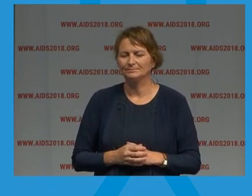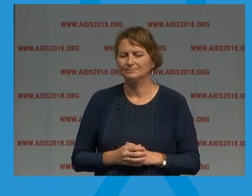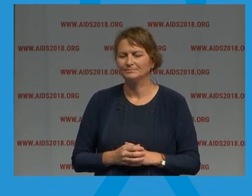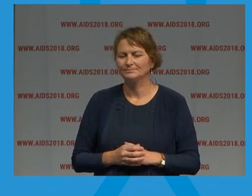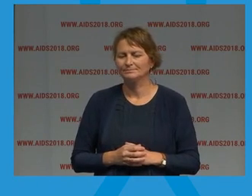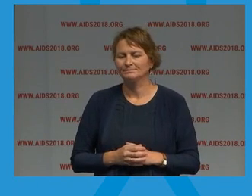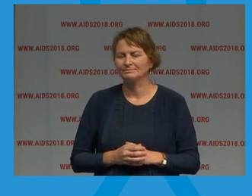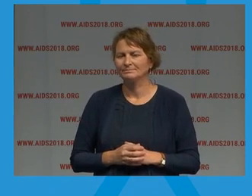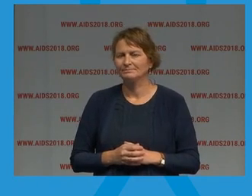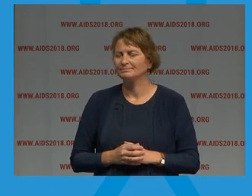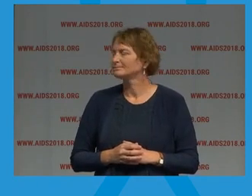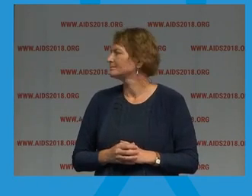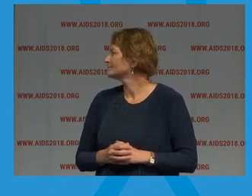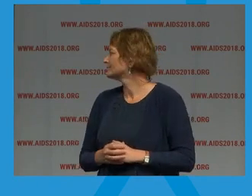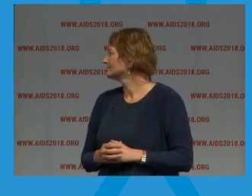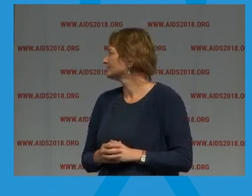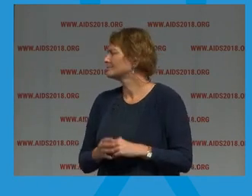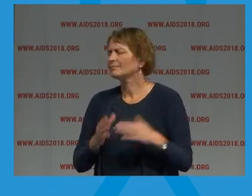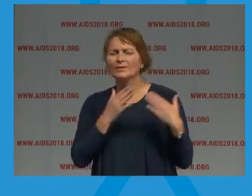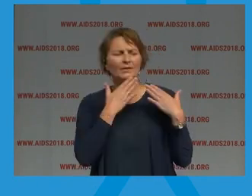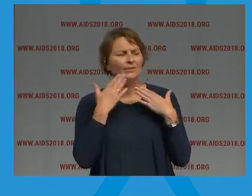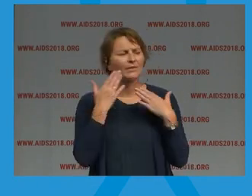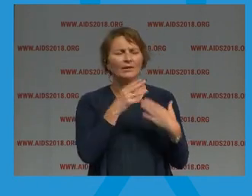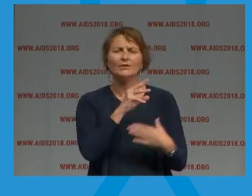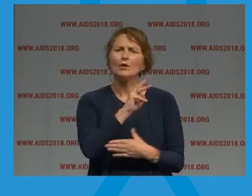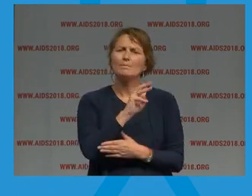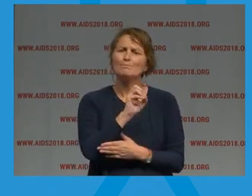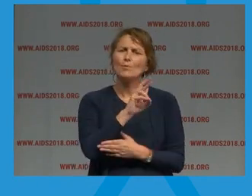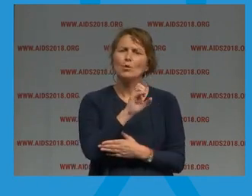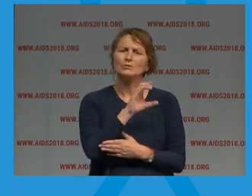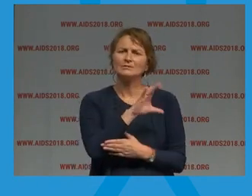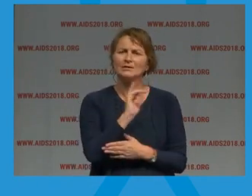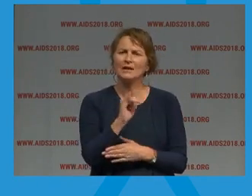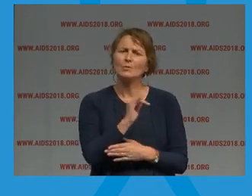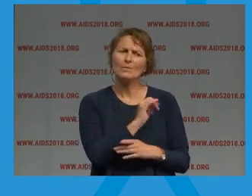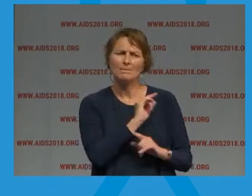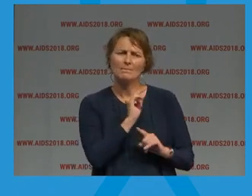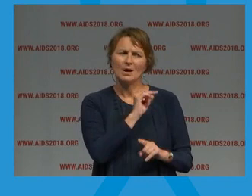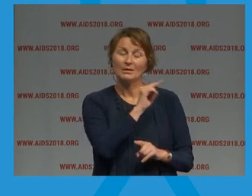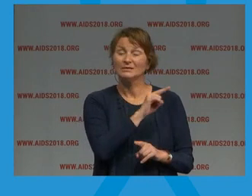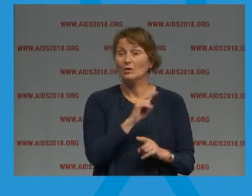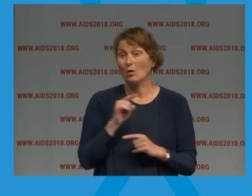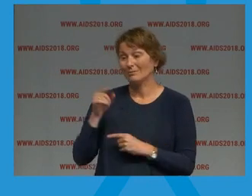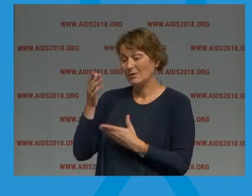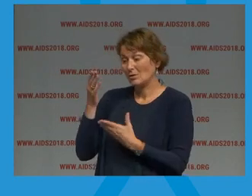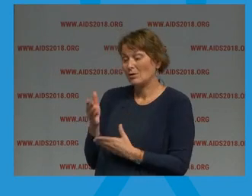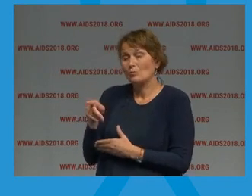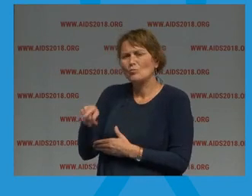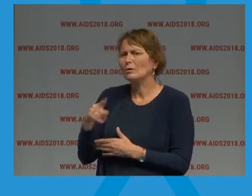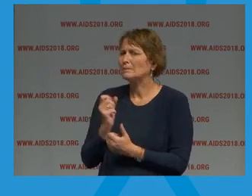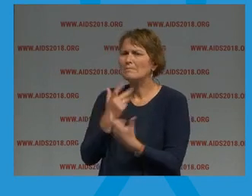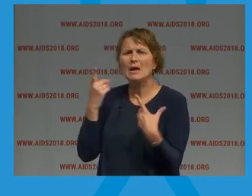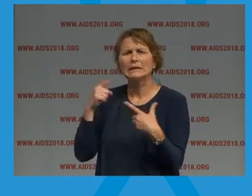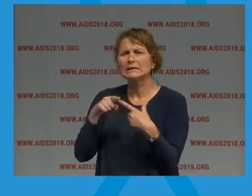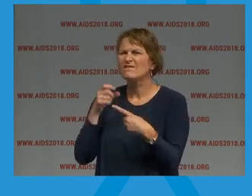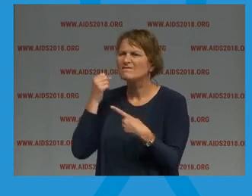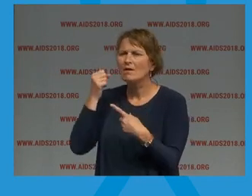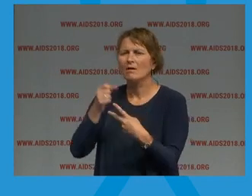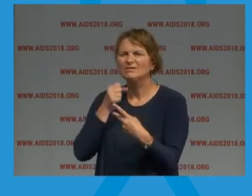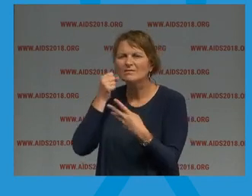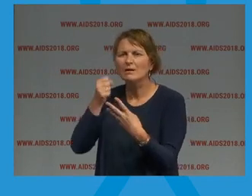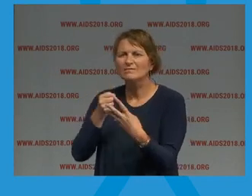come back to you, because I think Prudence fought against many things, including gender-based